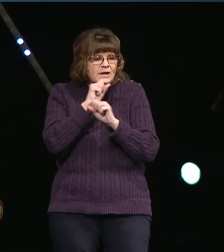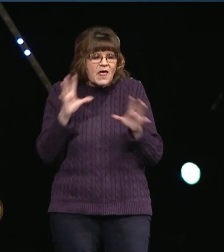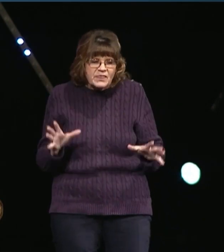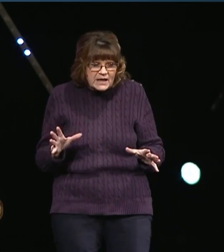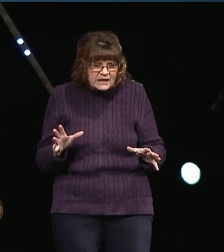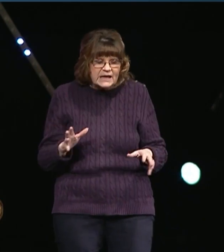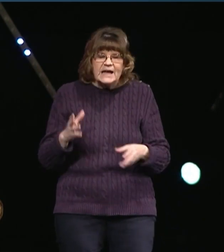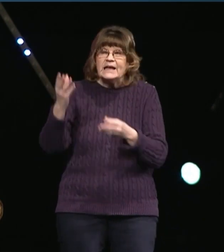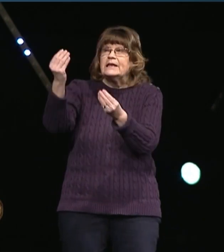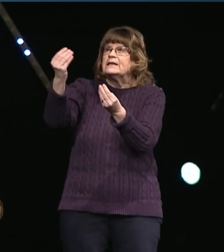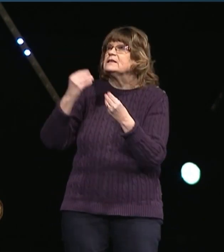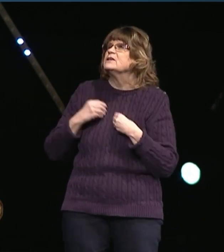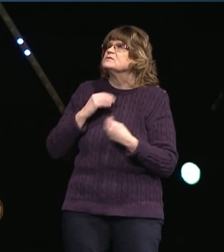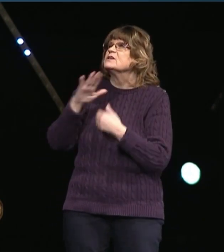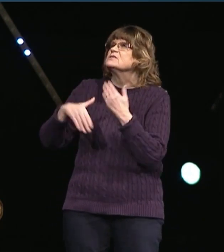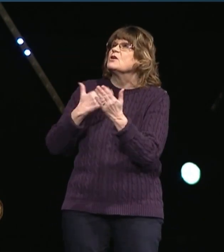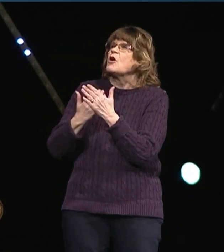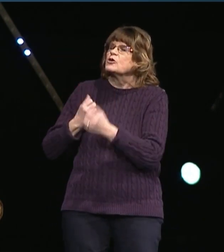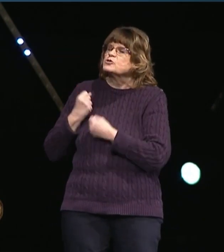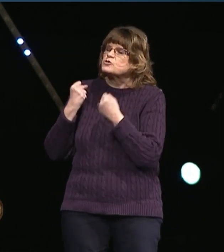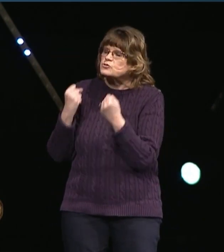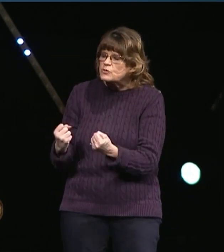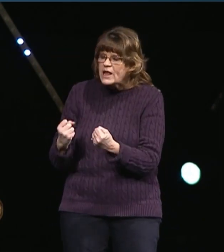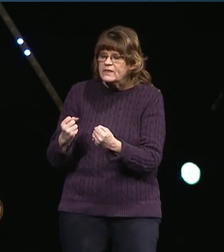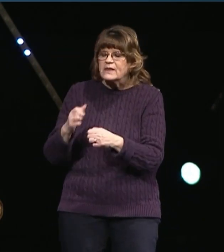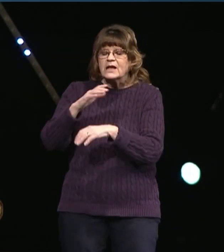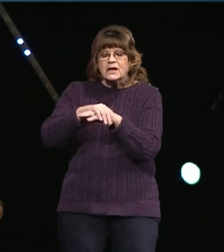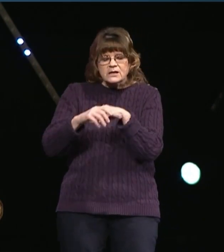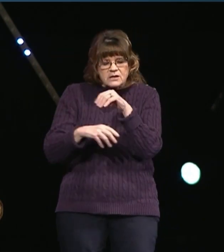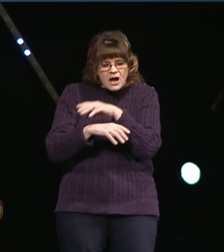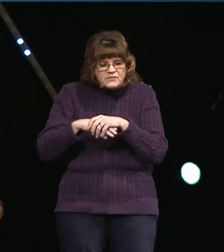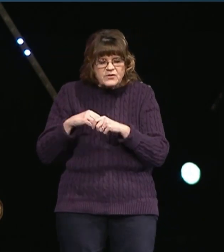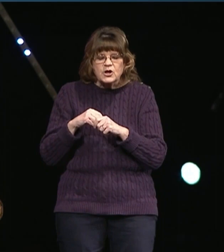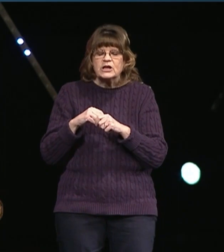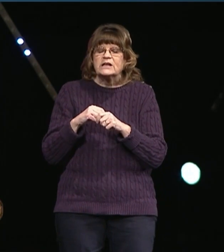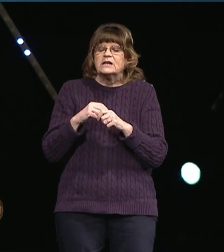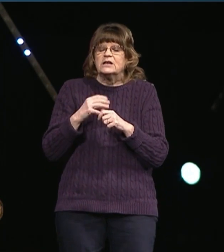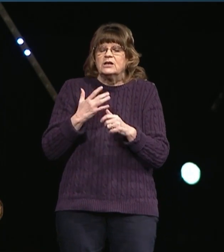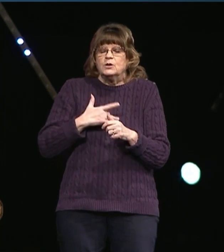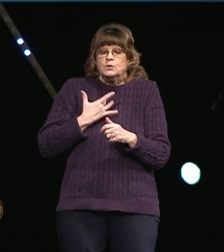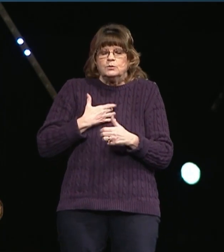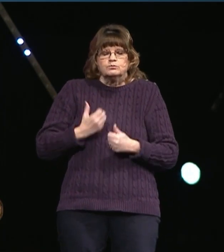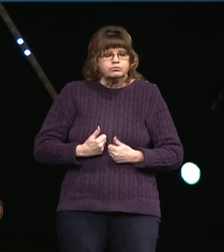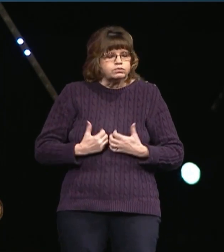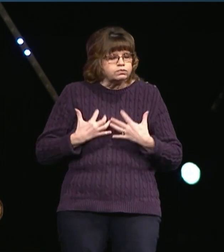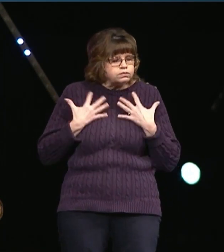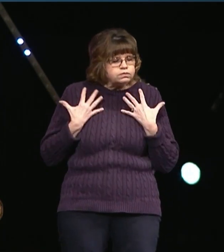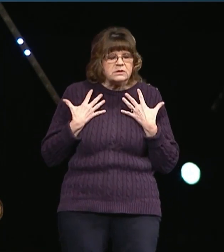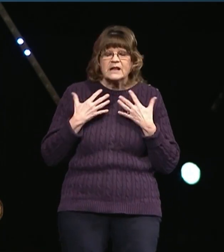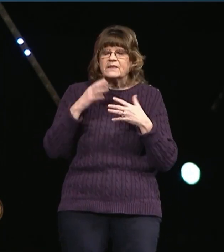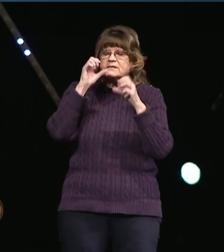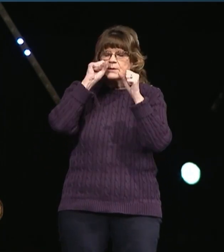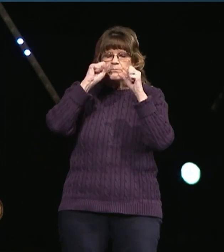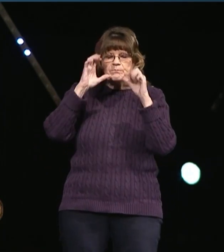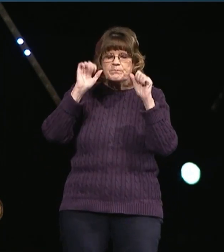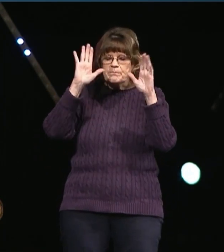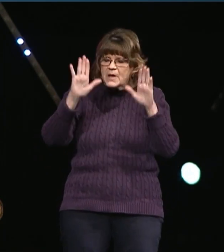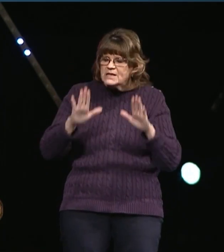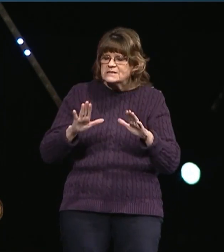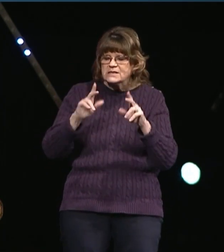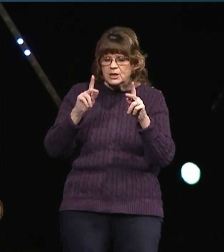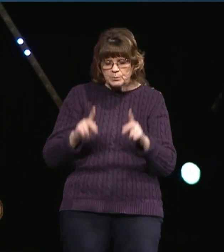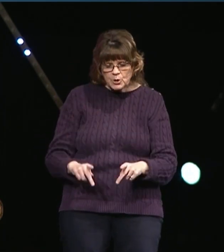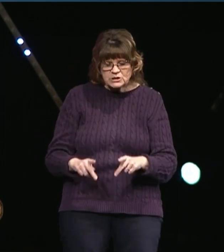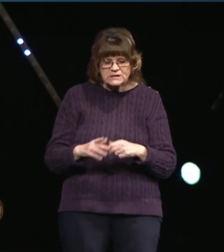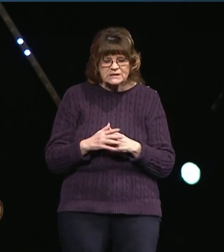our strength. May God comfort us all as we continue to process the loss of this amazing person.